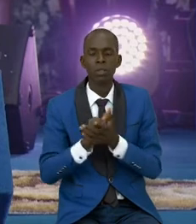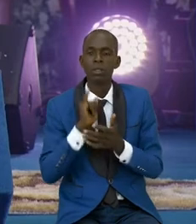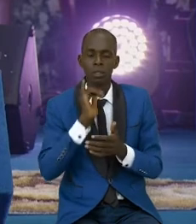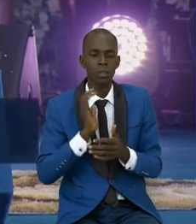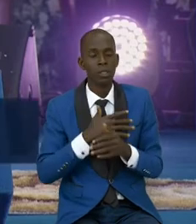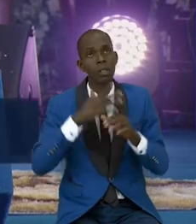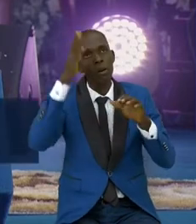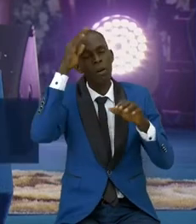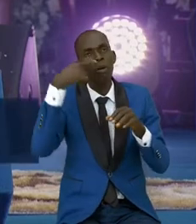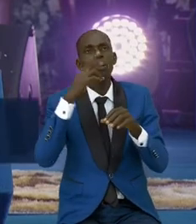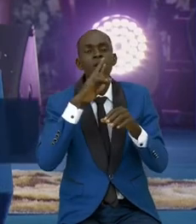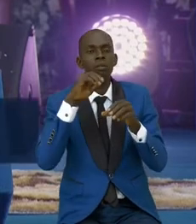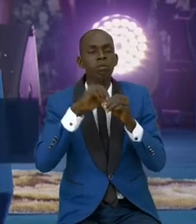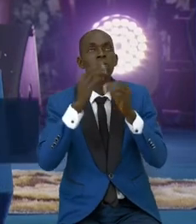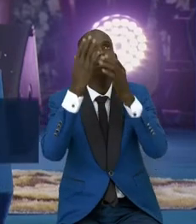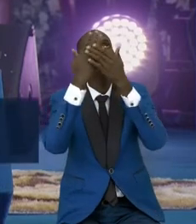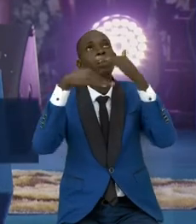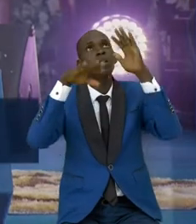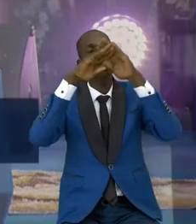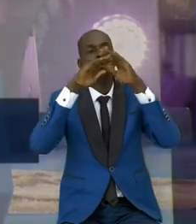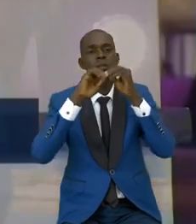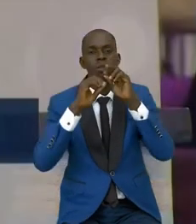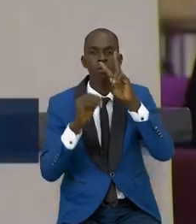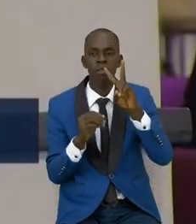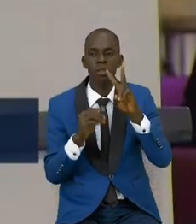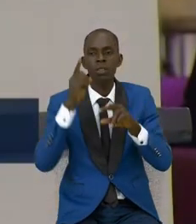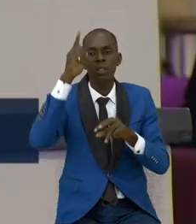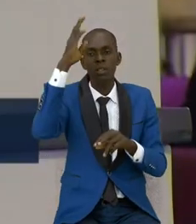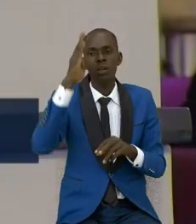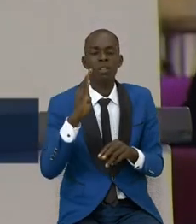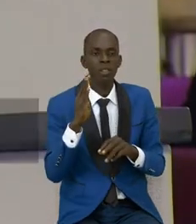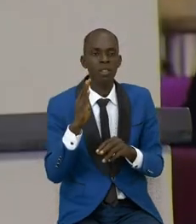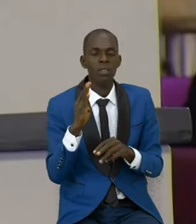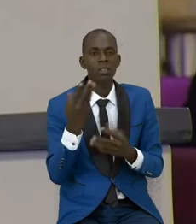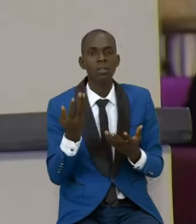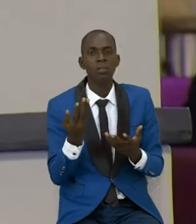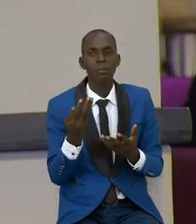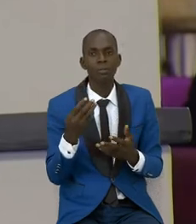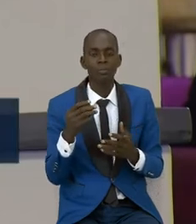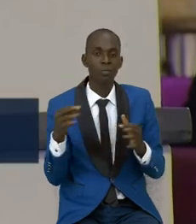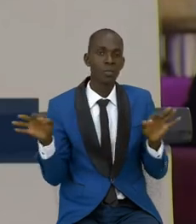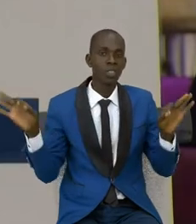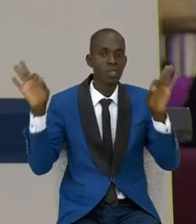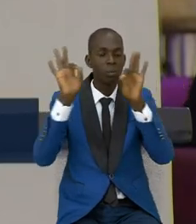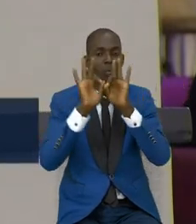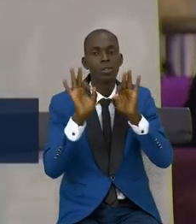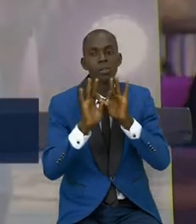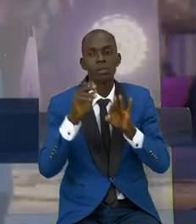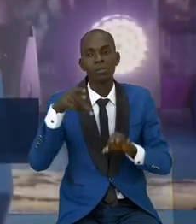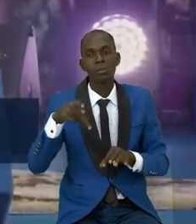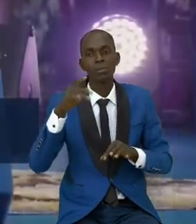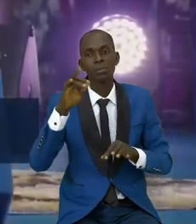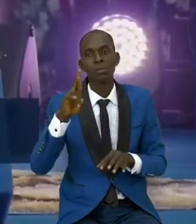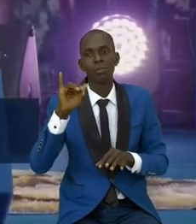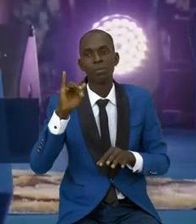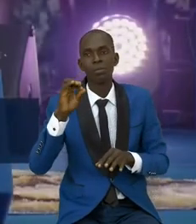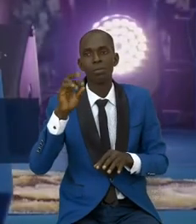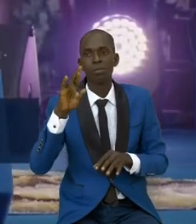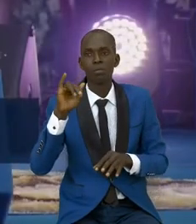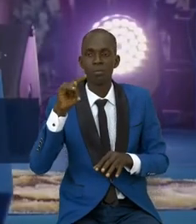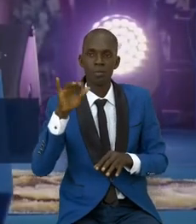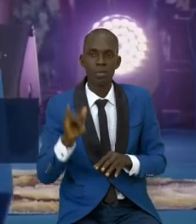paternity. Number two, God's priority. In God's priority, hallowed be